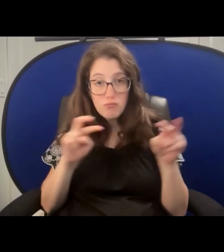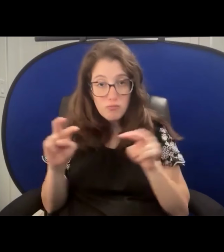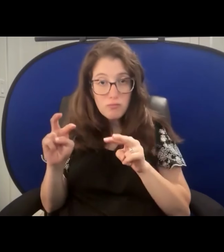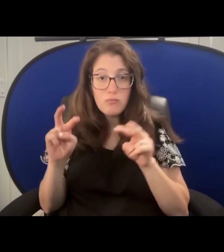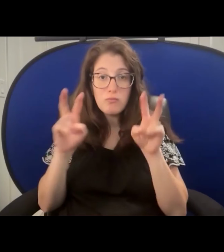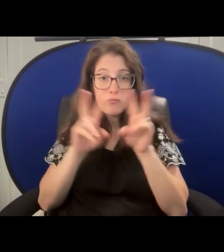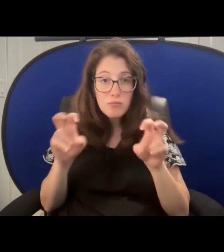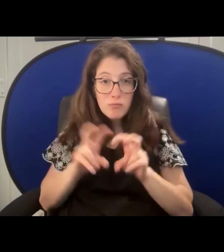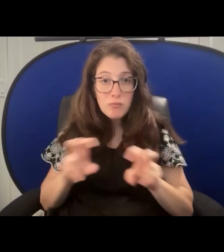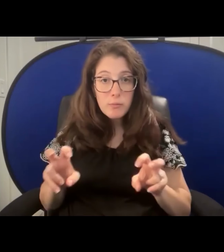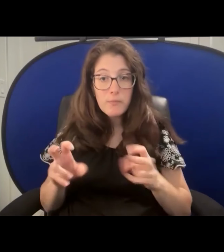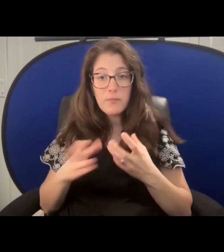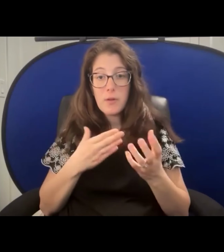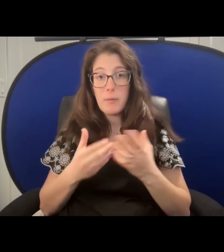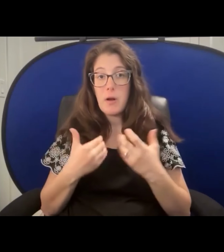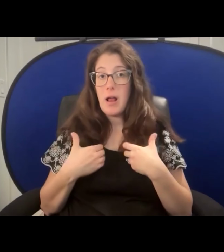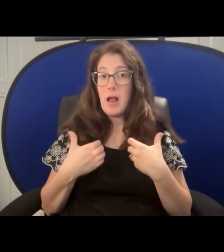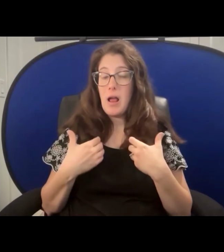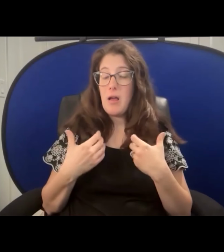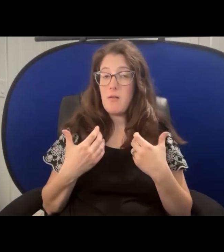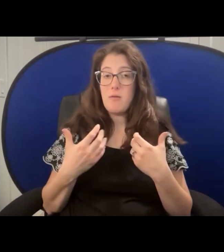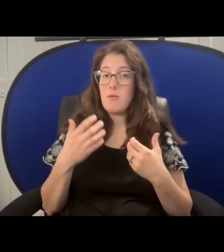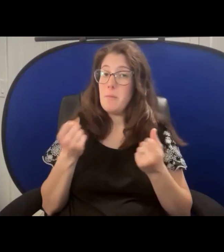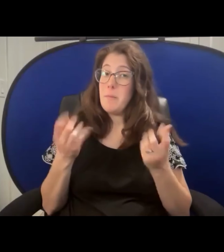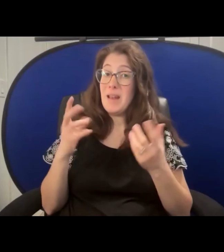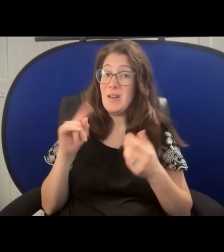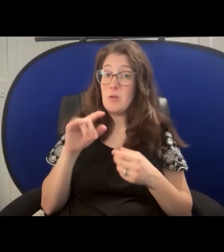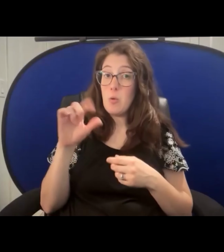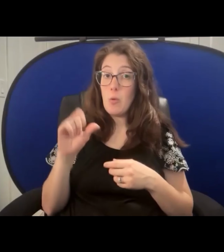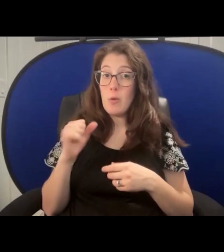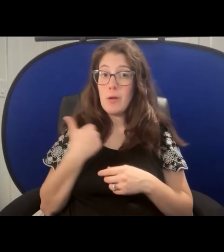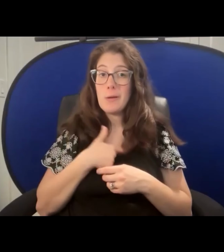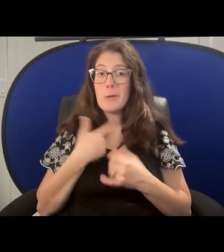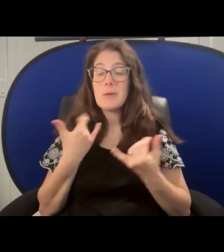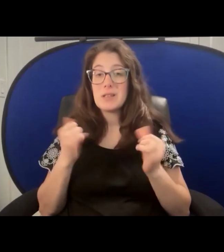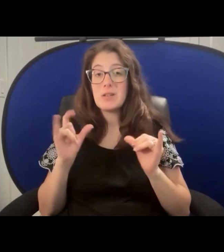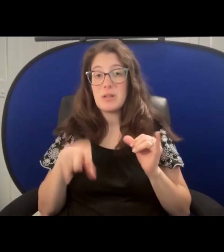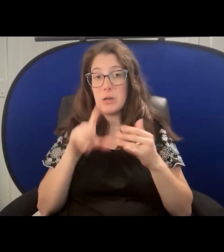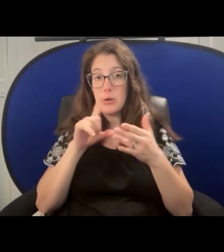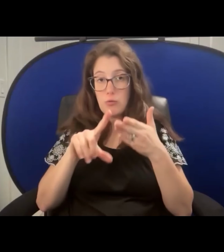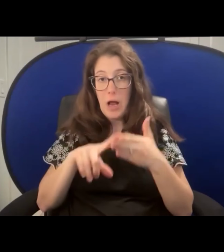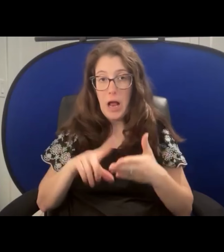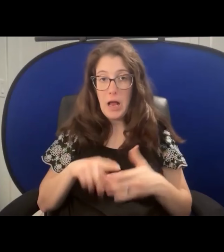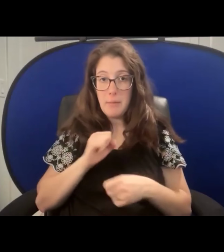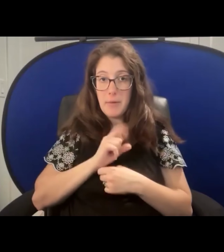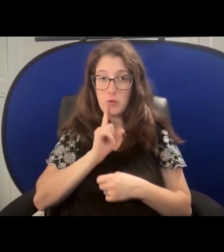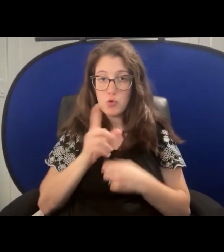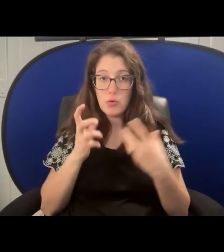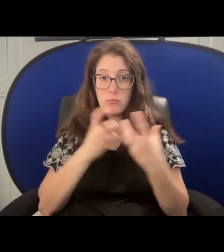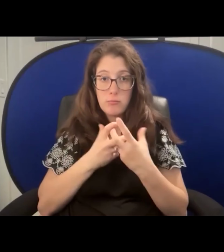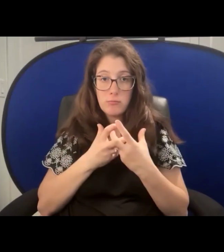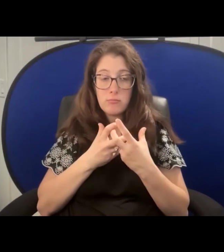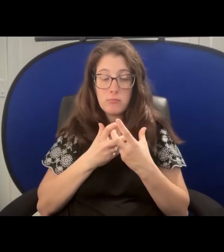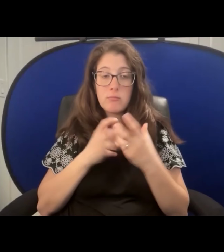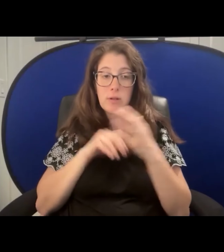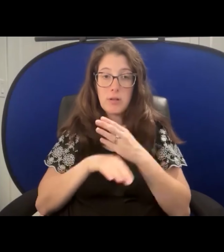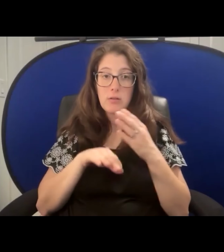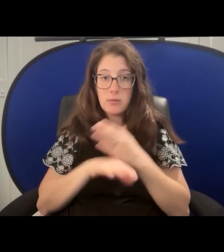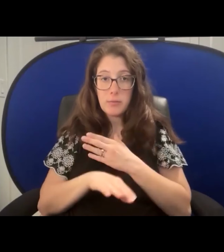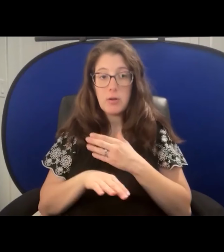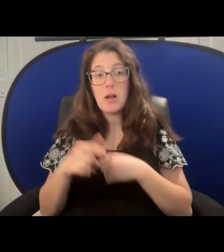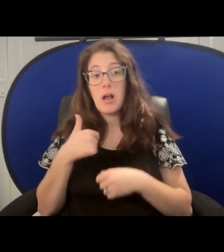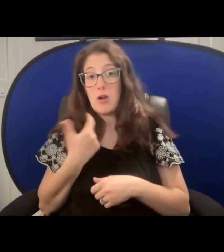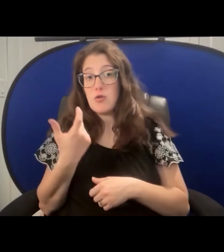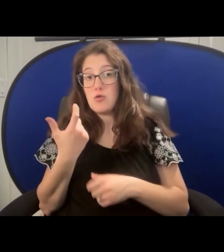go behind these things and check them. And just like I showed you the example of Yuja where it didn't catch the headings issue, well, I